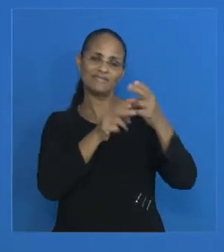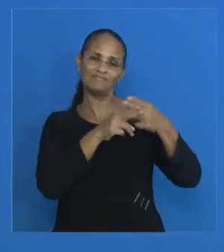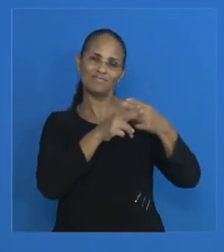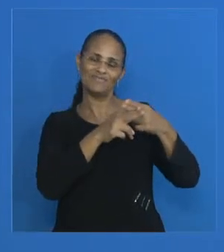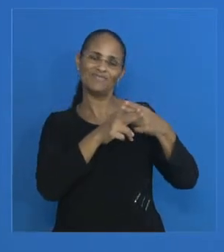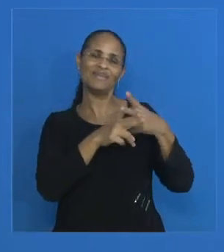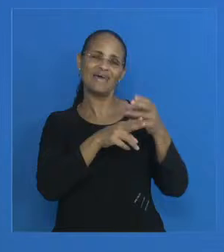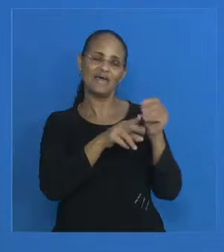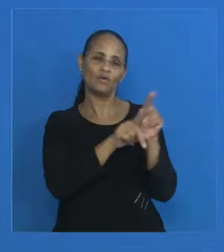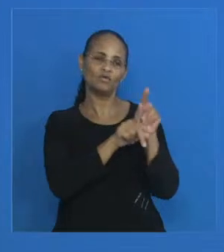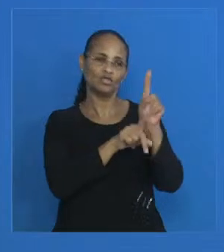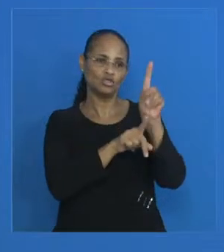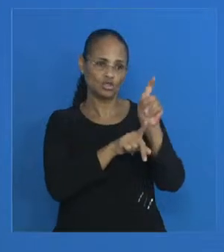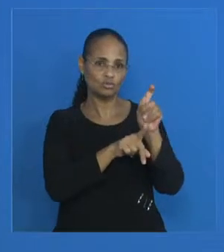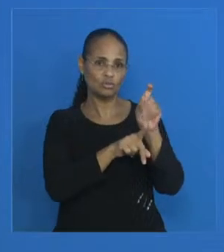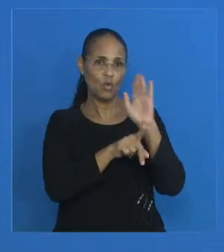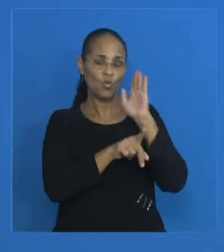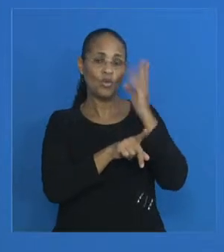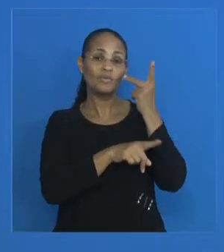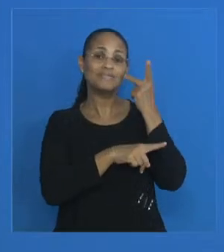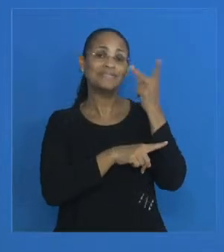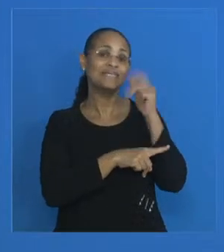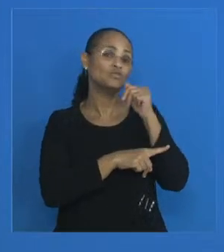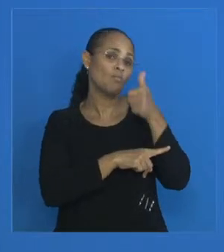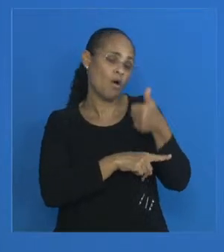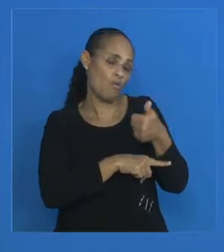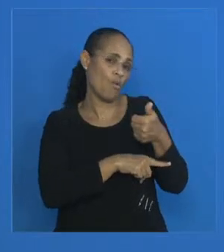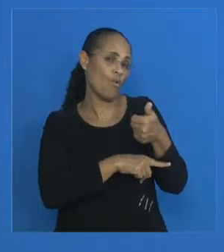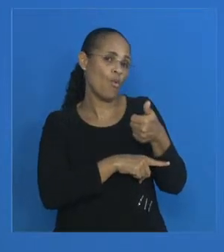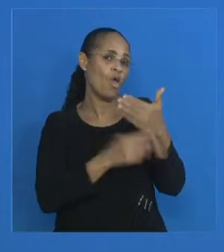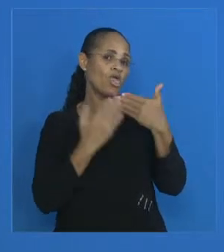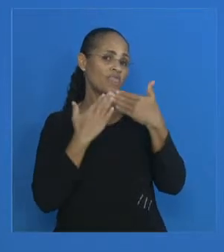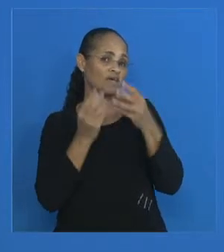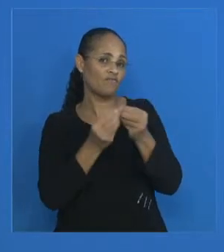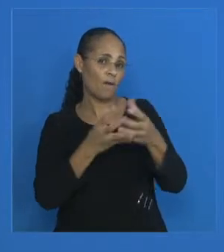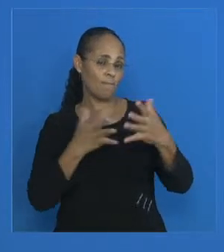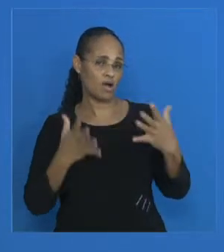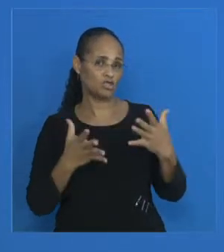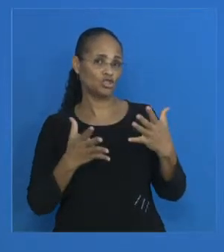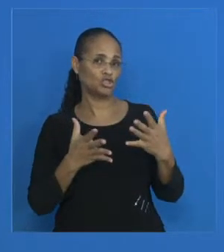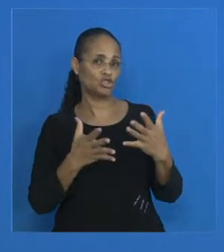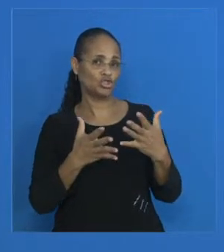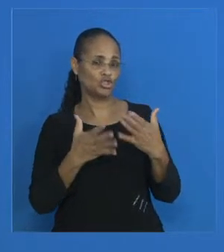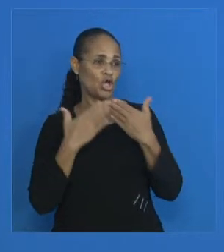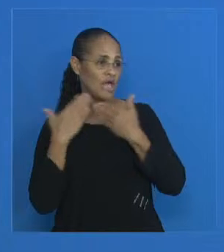And should you be so inclined, we will see you here tomorrow. Thank you very much. Thank you. Thank you.